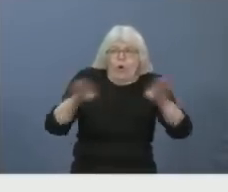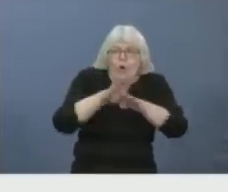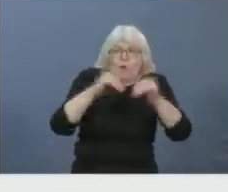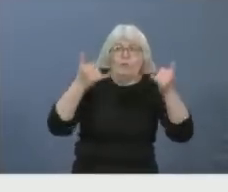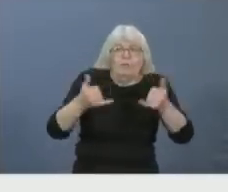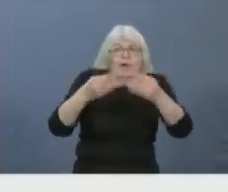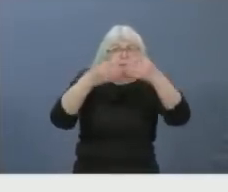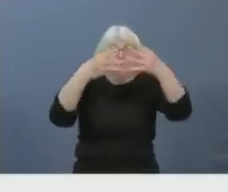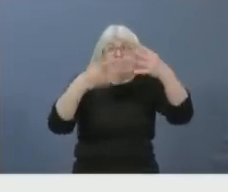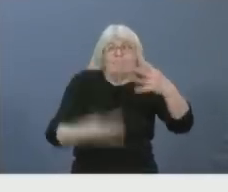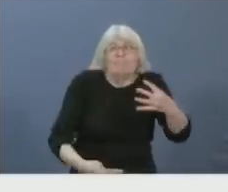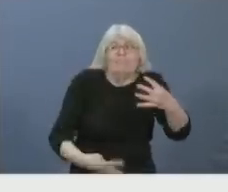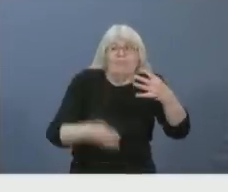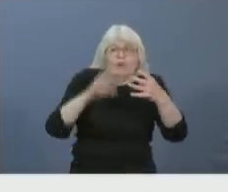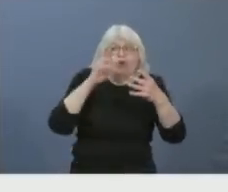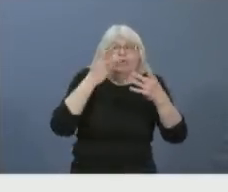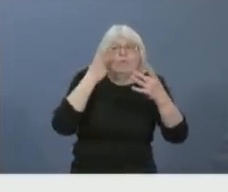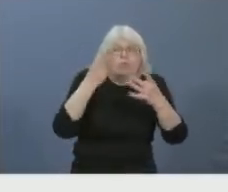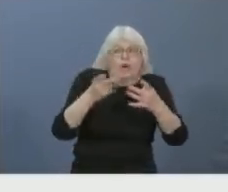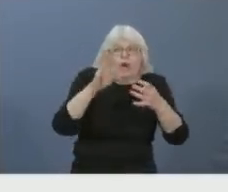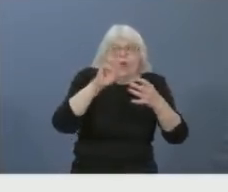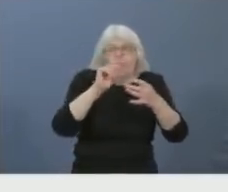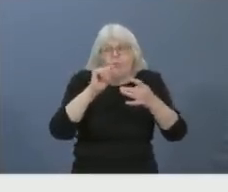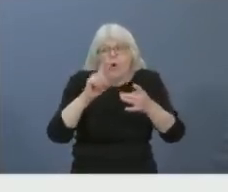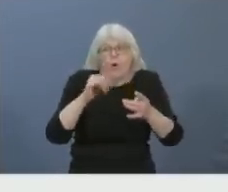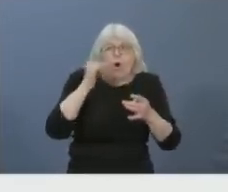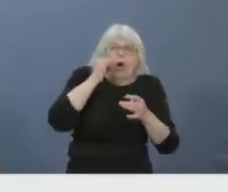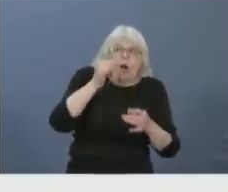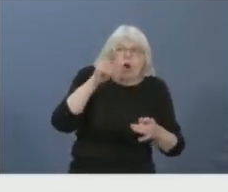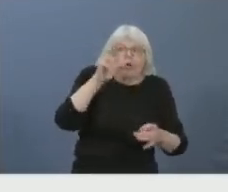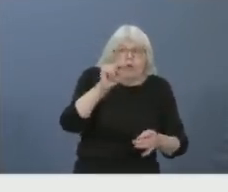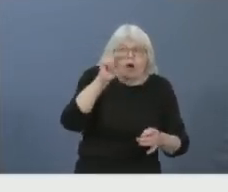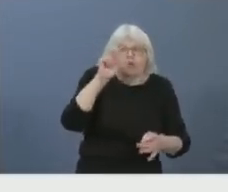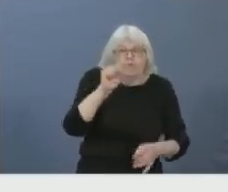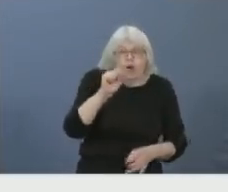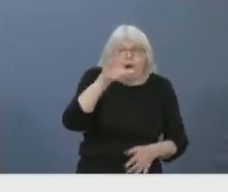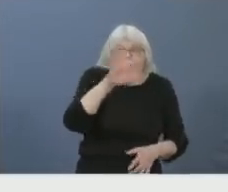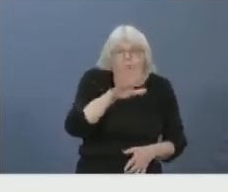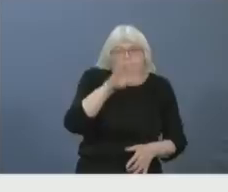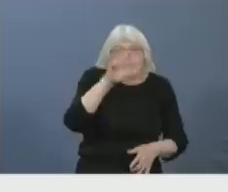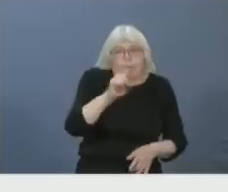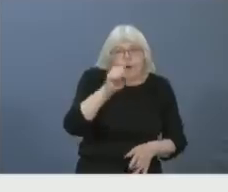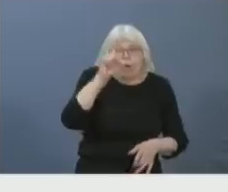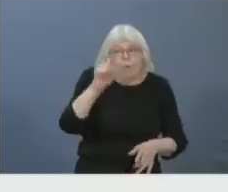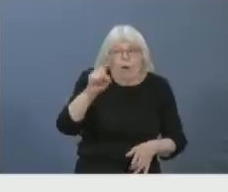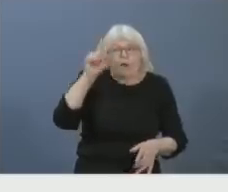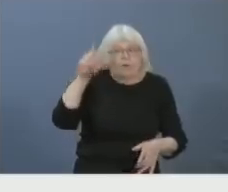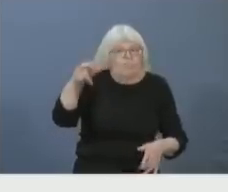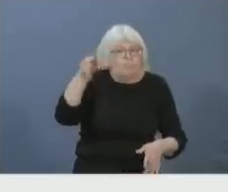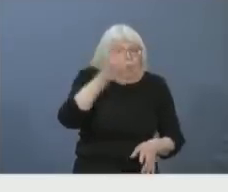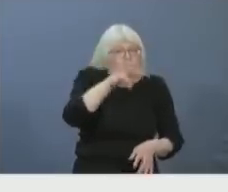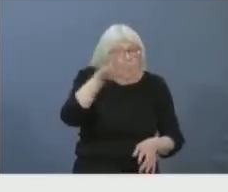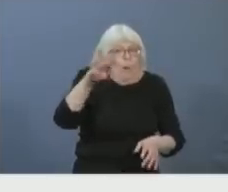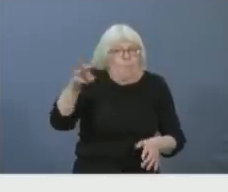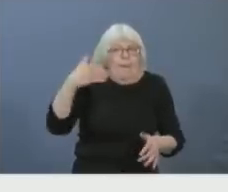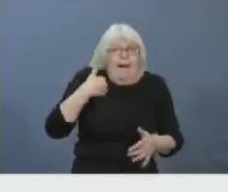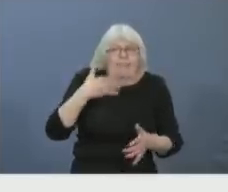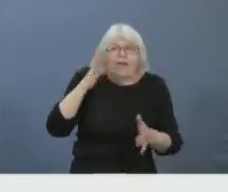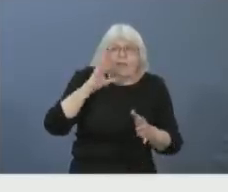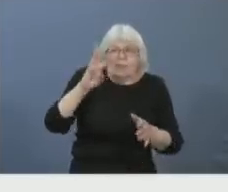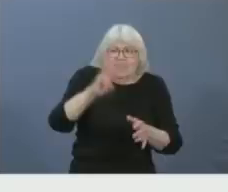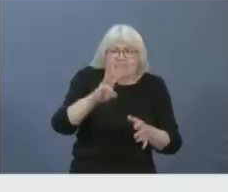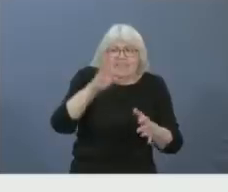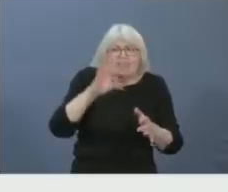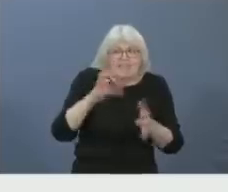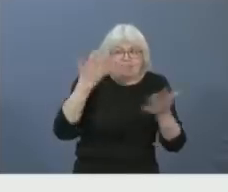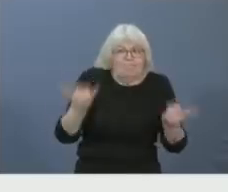the Nova Scotia 511 website. To date, unfortunately, over 600 homes and 2,000 people have been evacuated across Shelburne